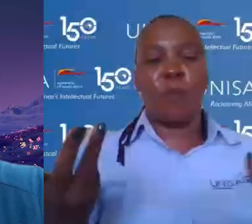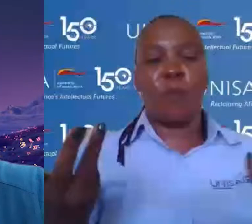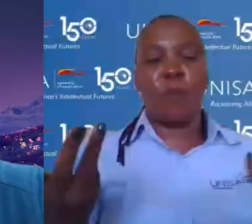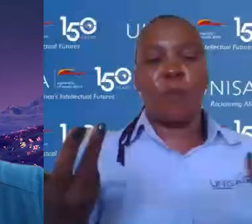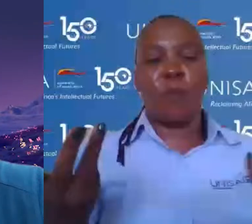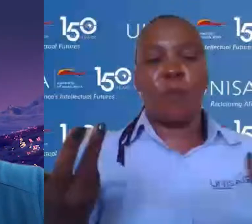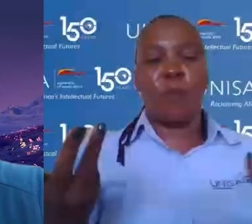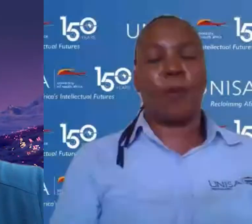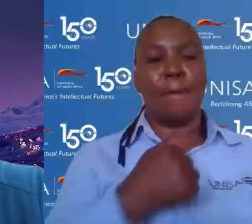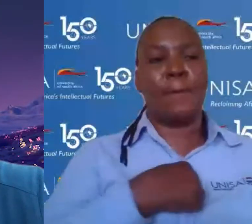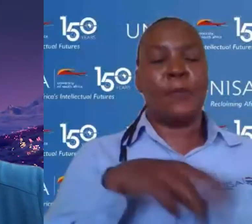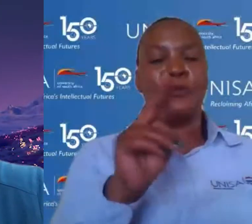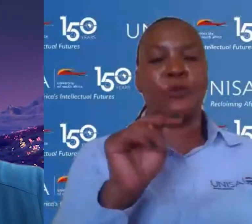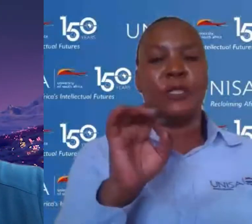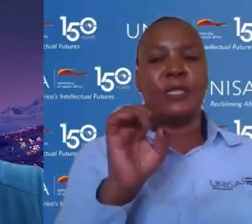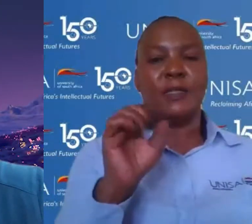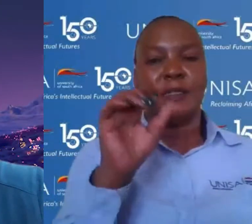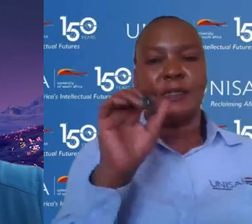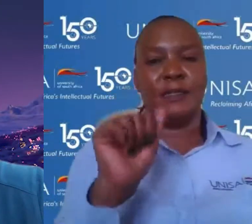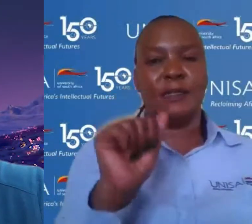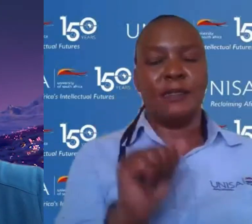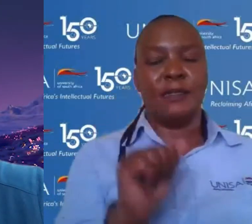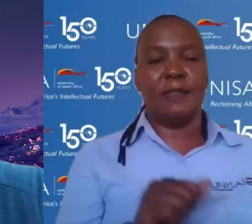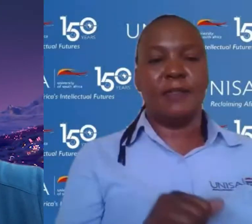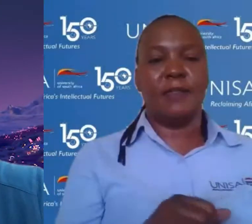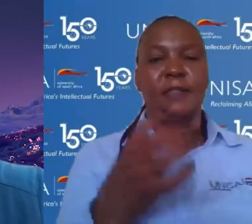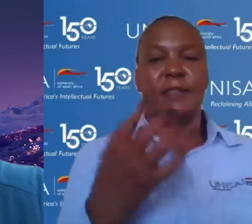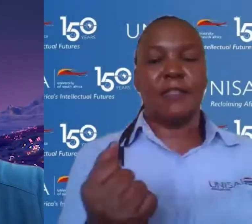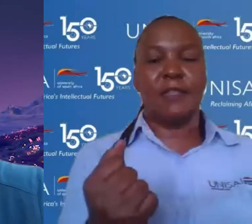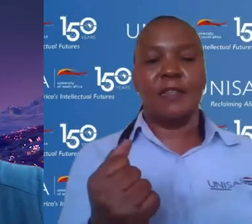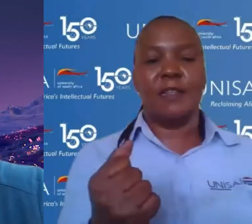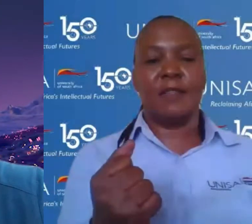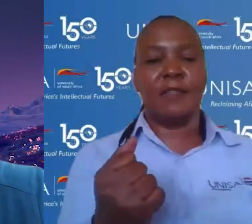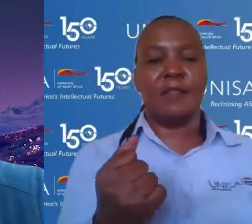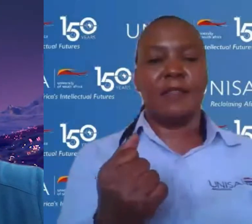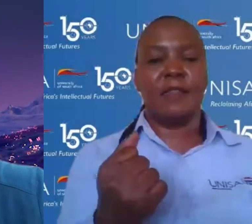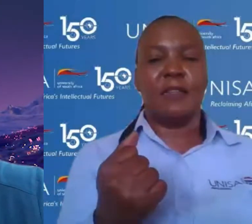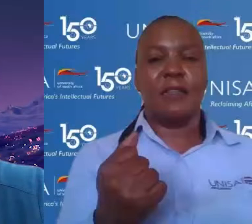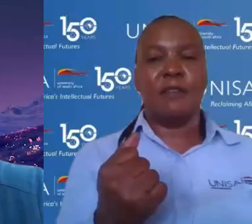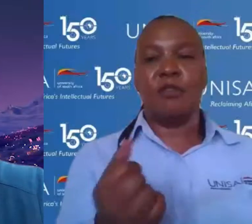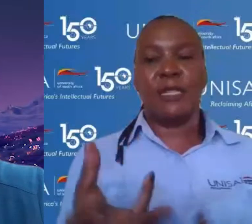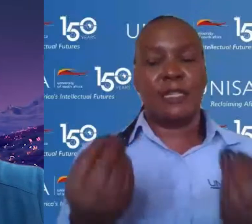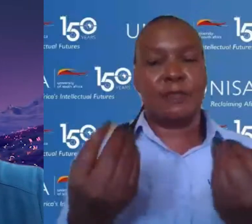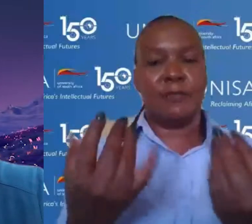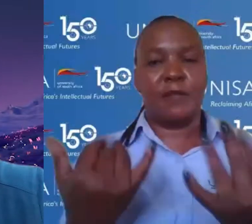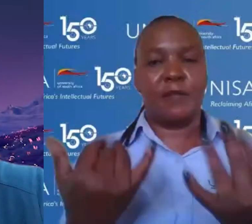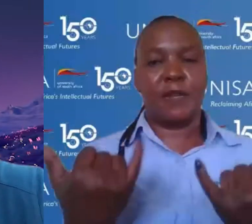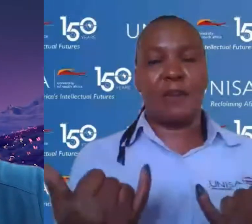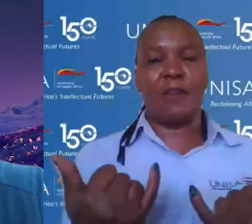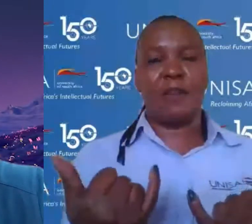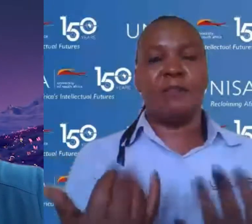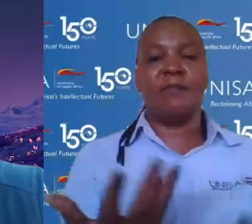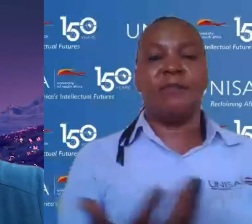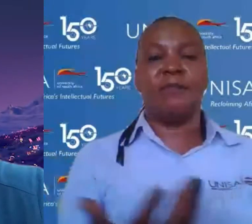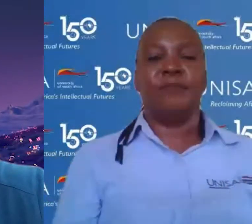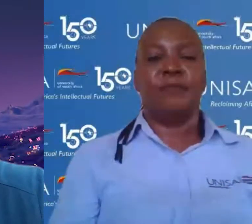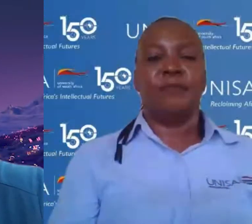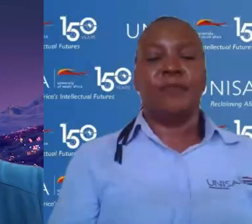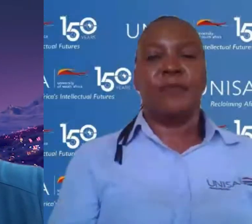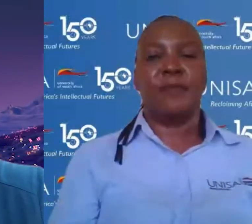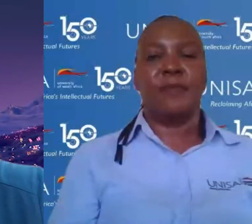MyUNISA. If it has not yet arrived by courier, if you chose courier, or if you have not yet